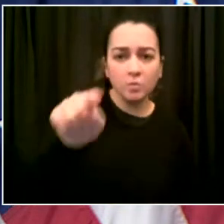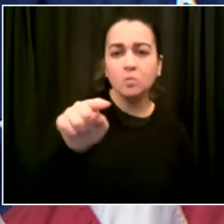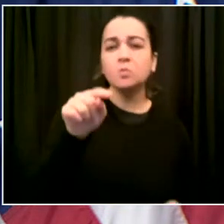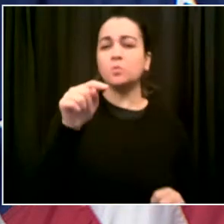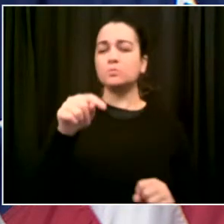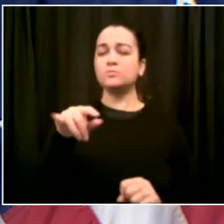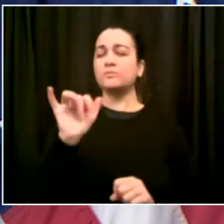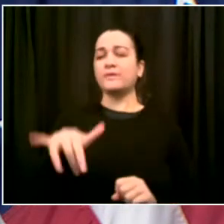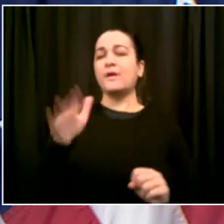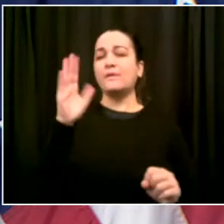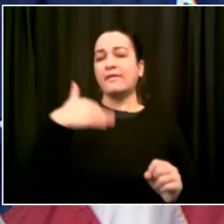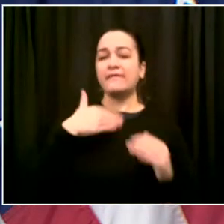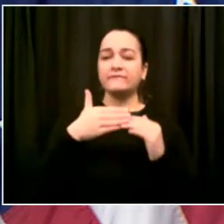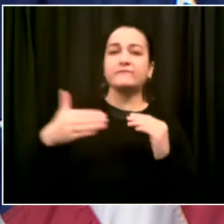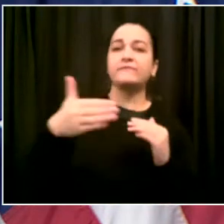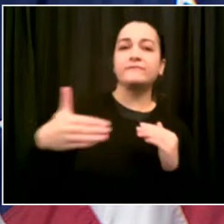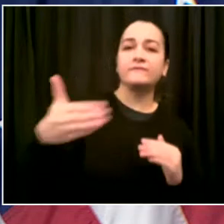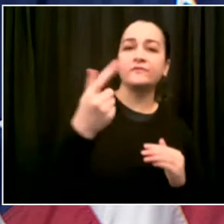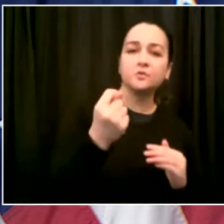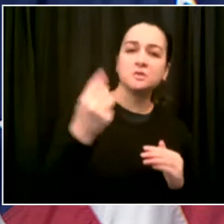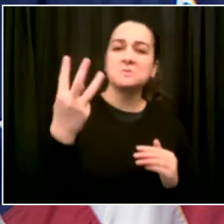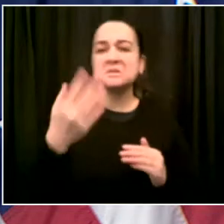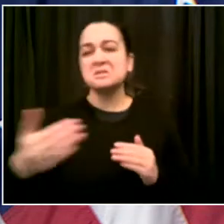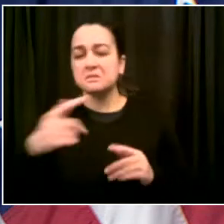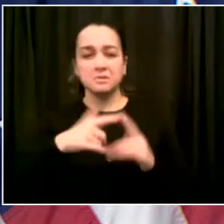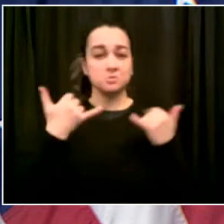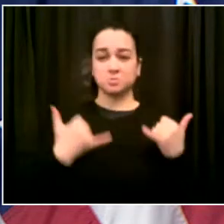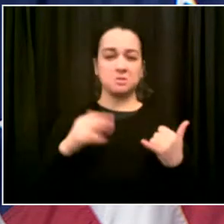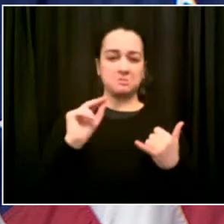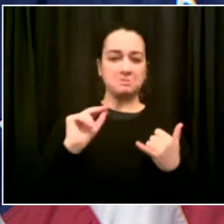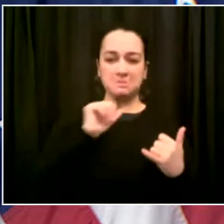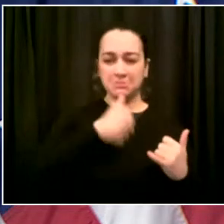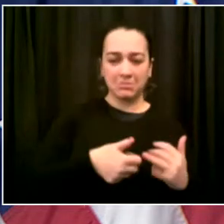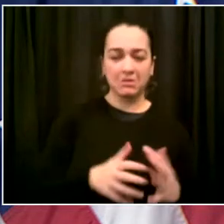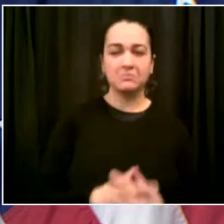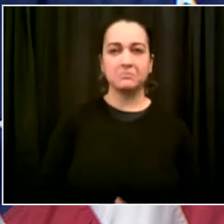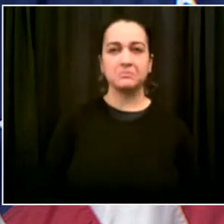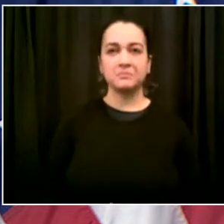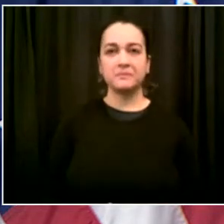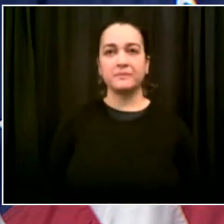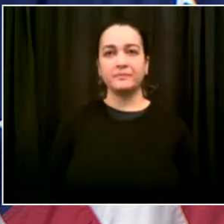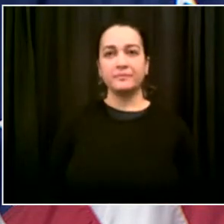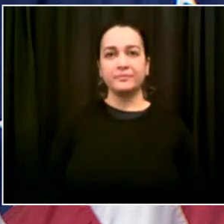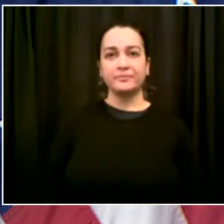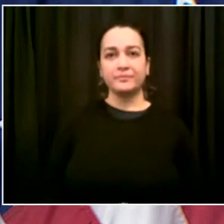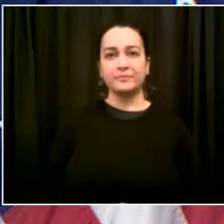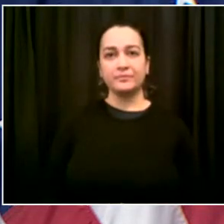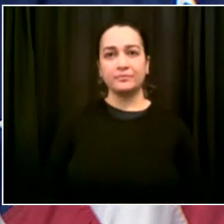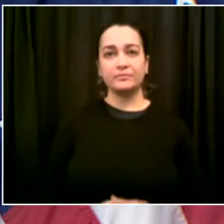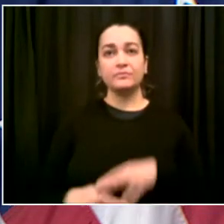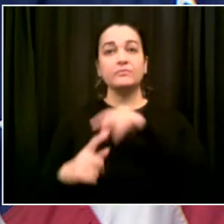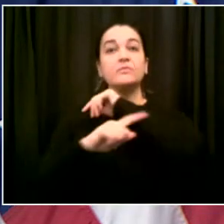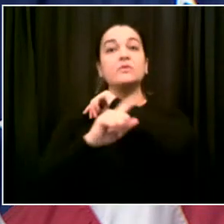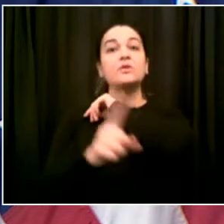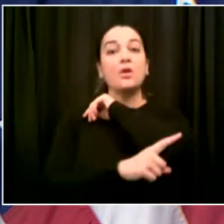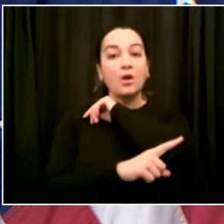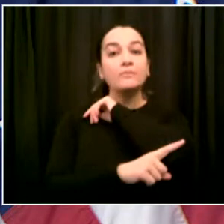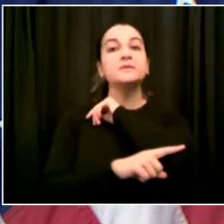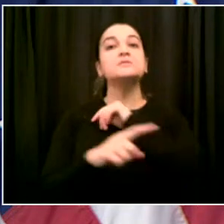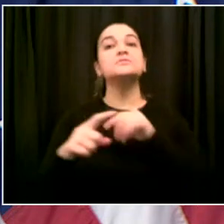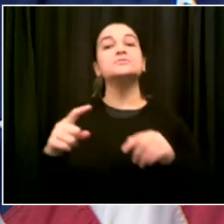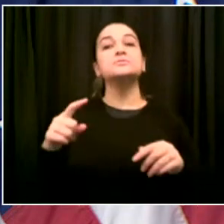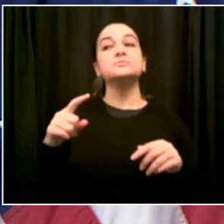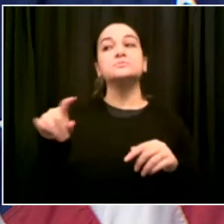recycling, know now that we've suspended collection operations for today. More than likely, we will have service delays that linger.